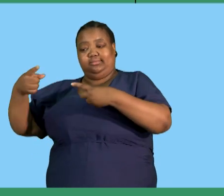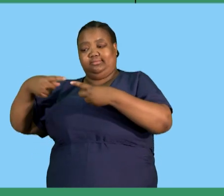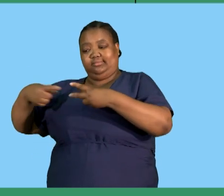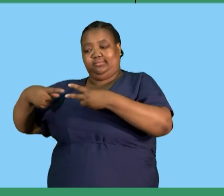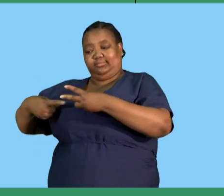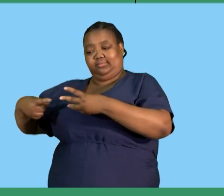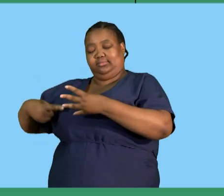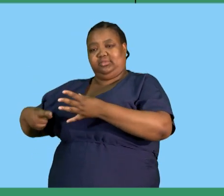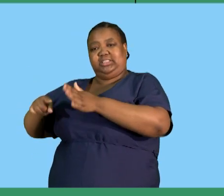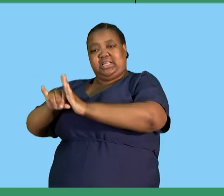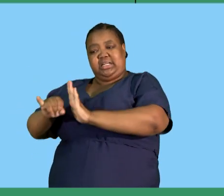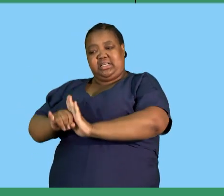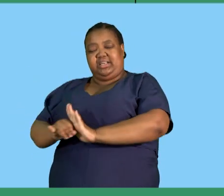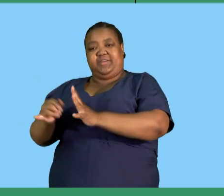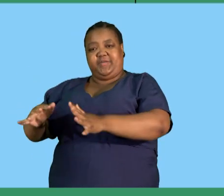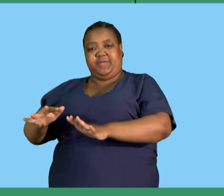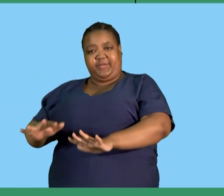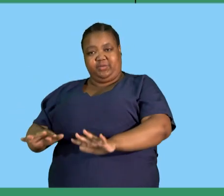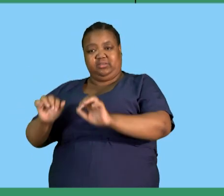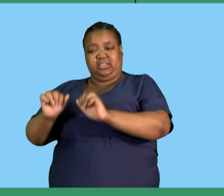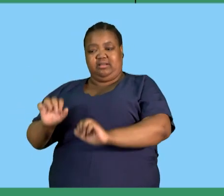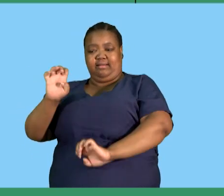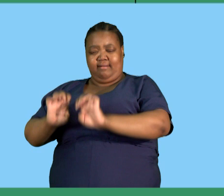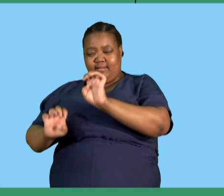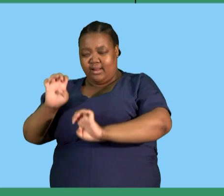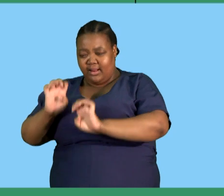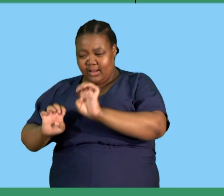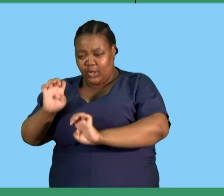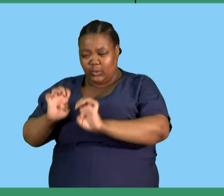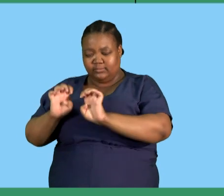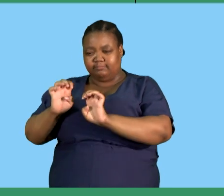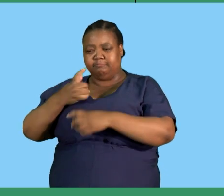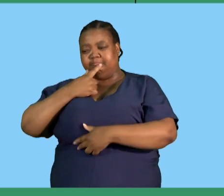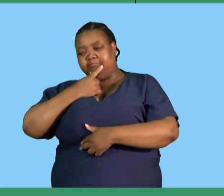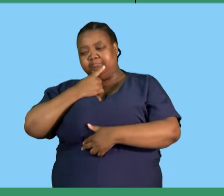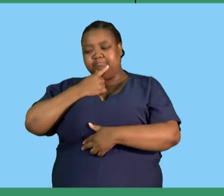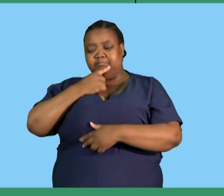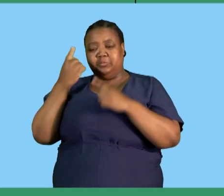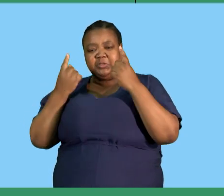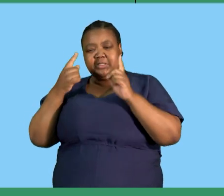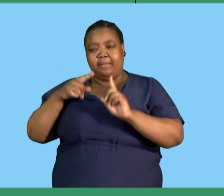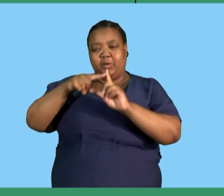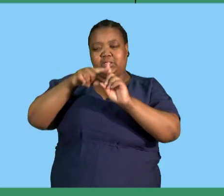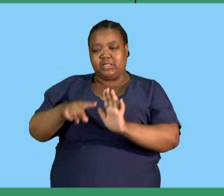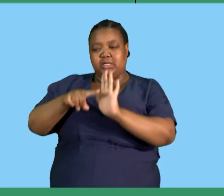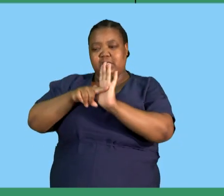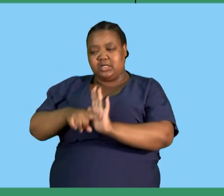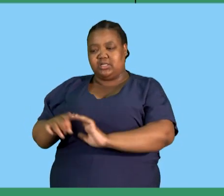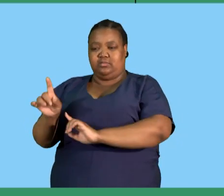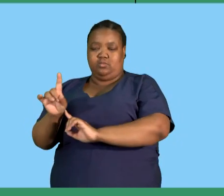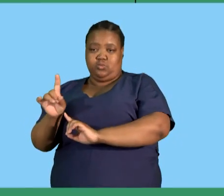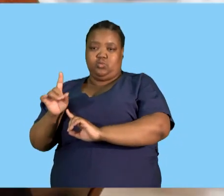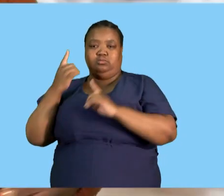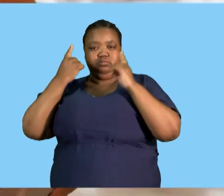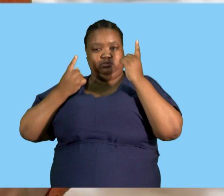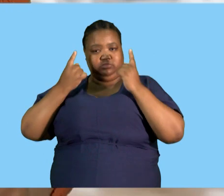generated or they're identified, and not just identified, they are critically evaluated. We have to weigh them. We're looking at the pros and the cons, or